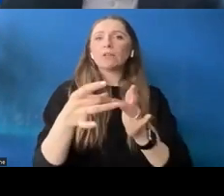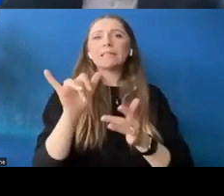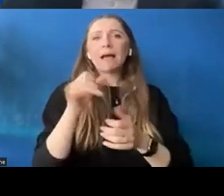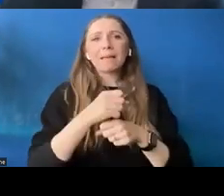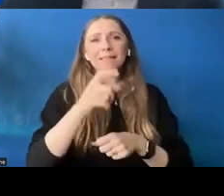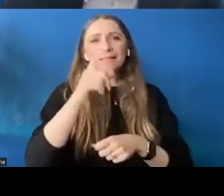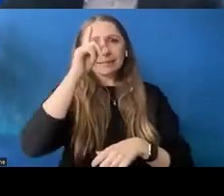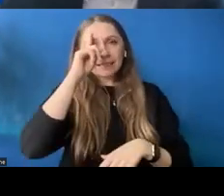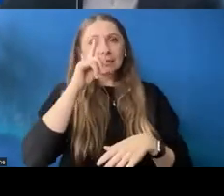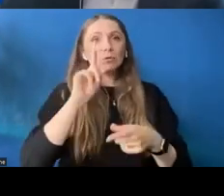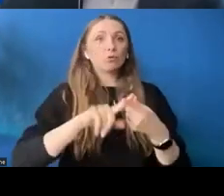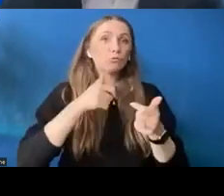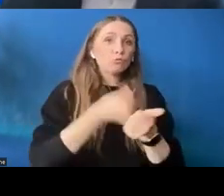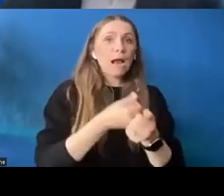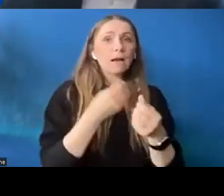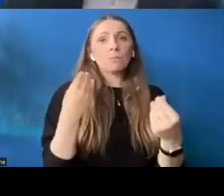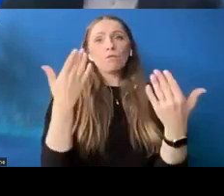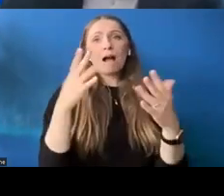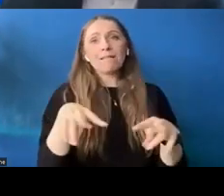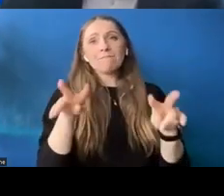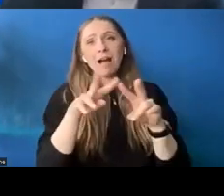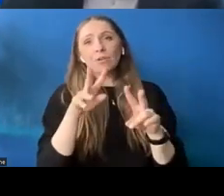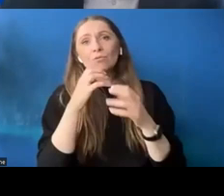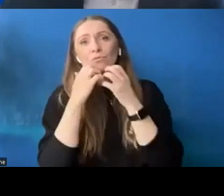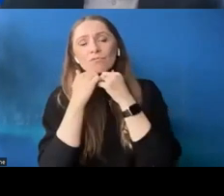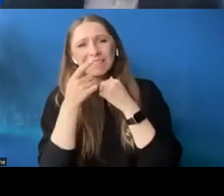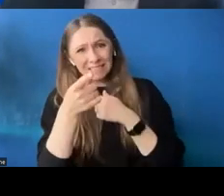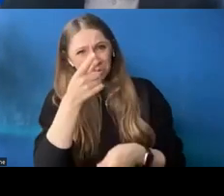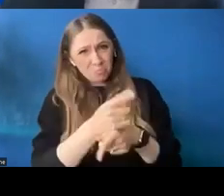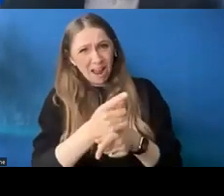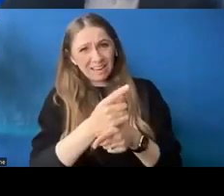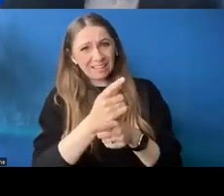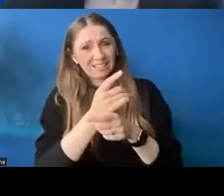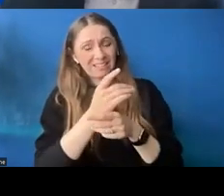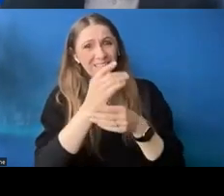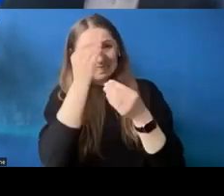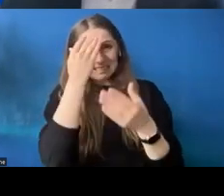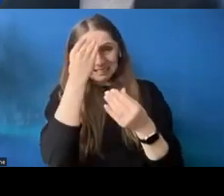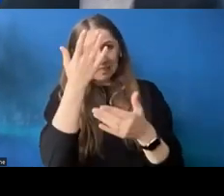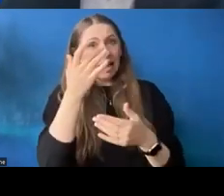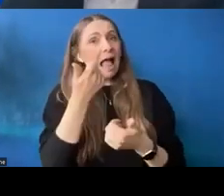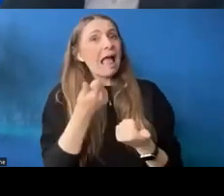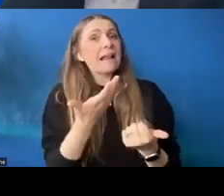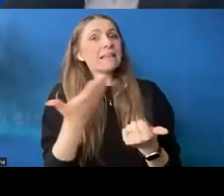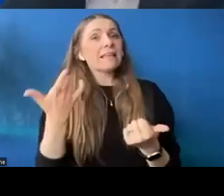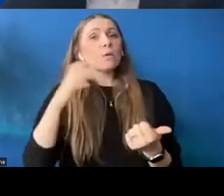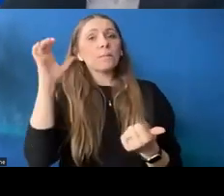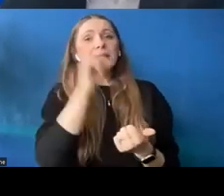track and provide value. So are these the right drivers for this initial cut? Is there anything that we're missing? Go ahead, Catherine.